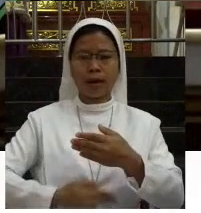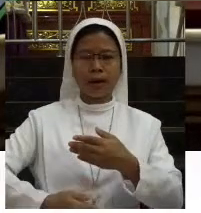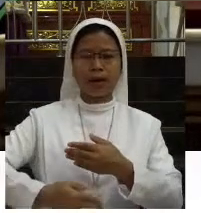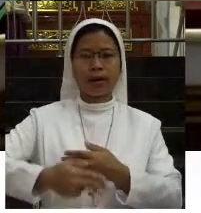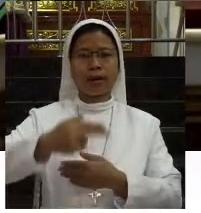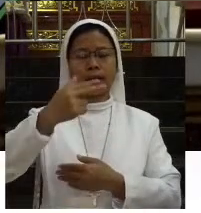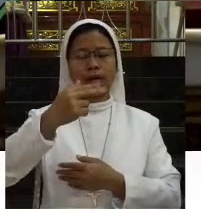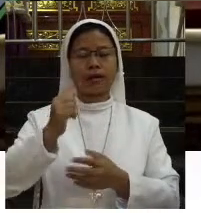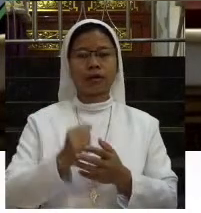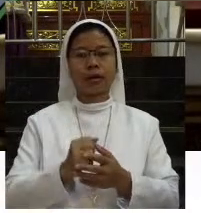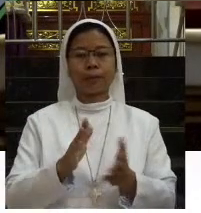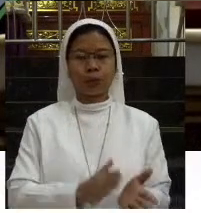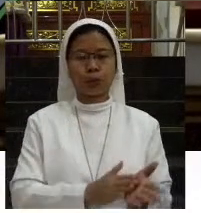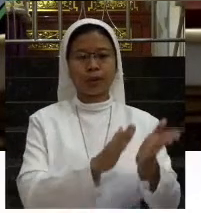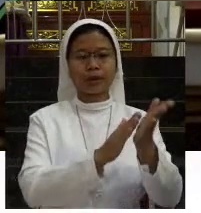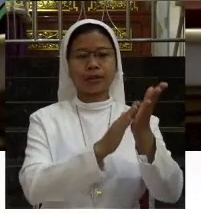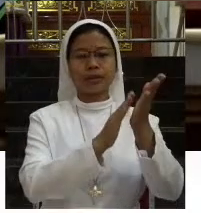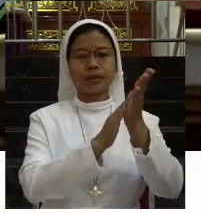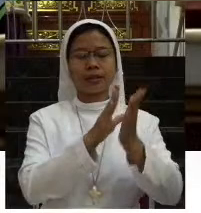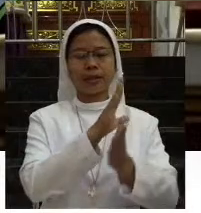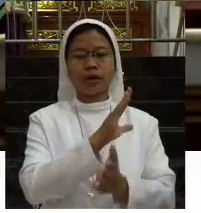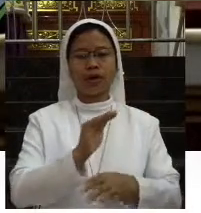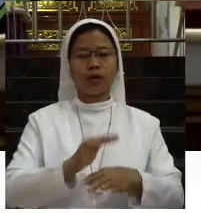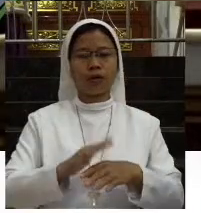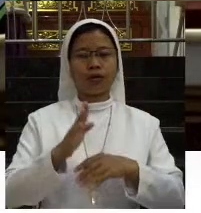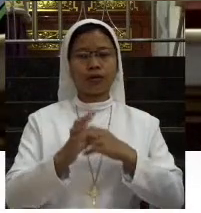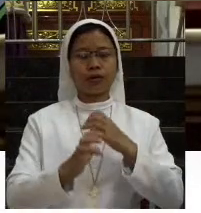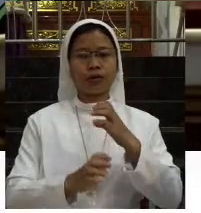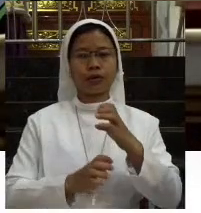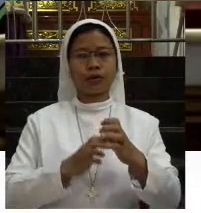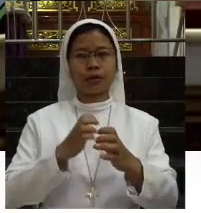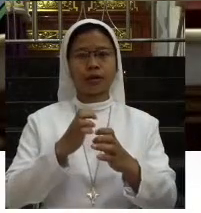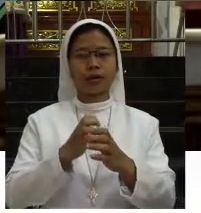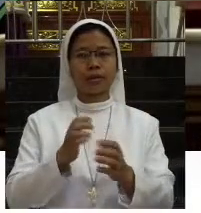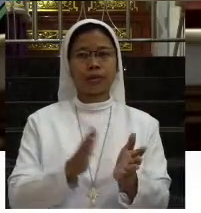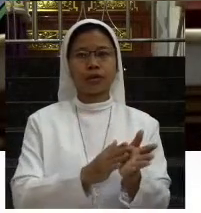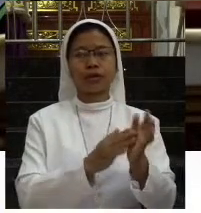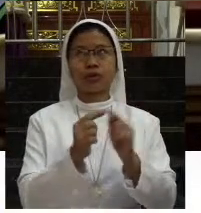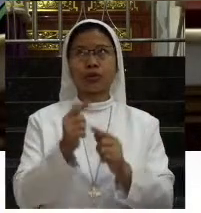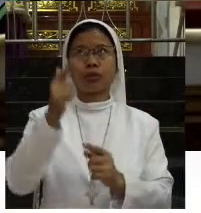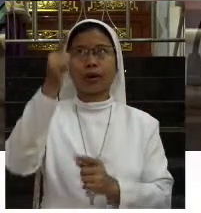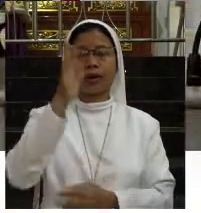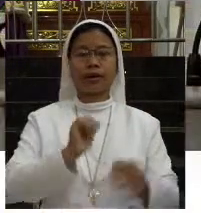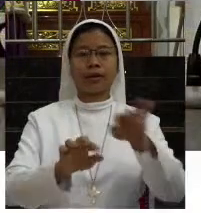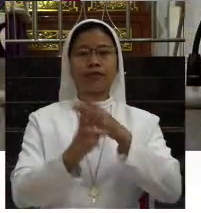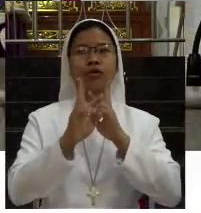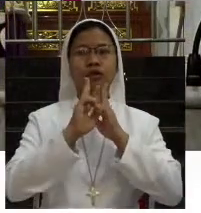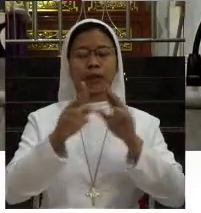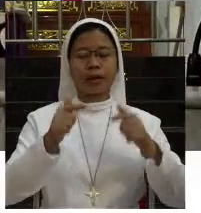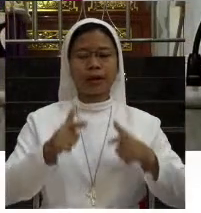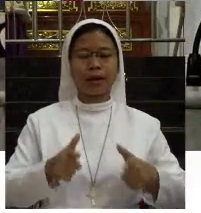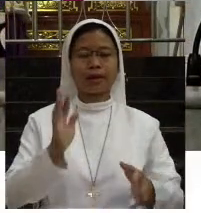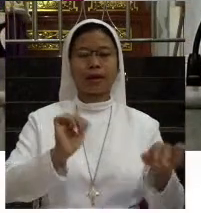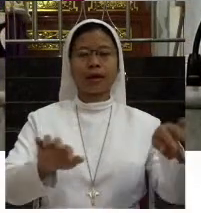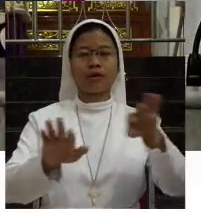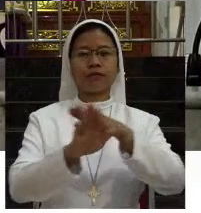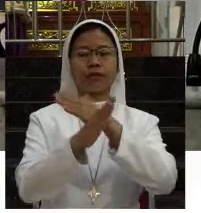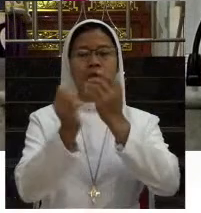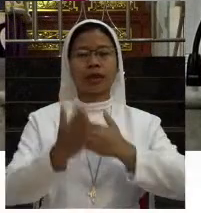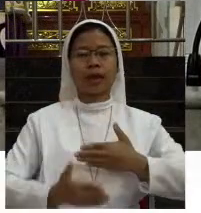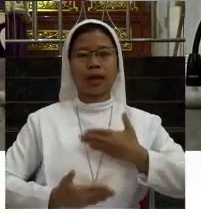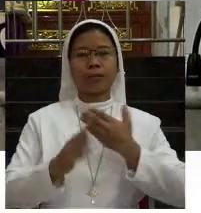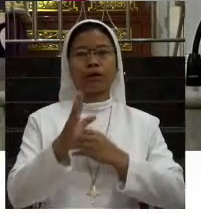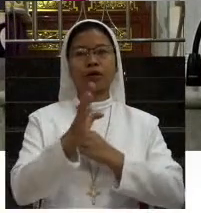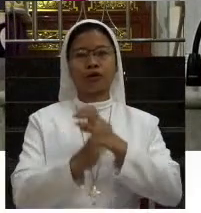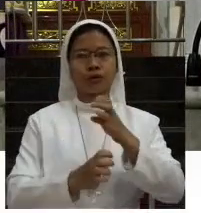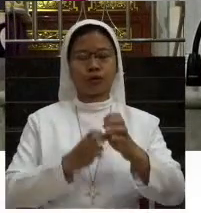him. Praise and grandeur are in his sanctuary. Let the heavens be glad and